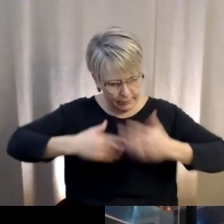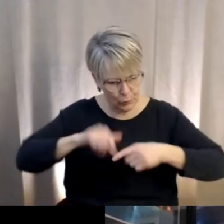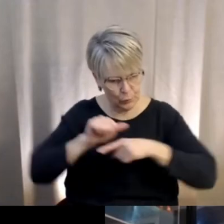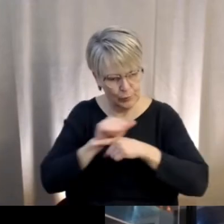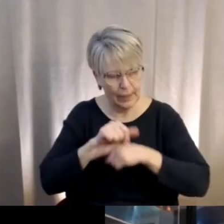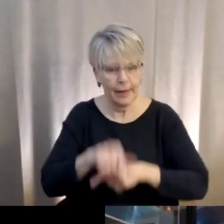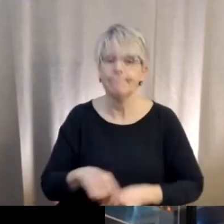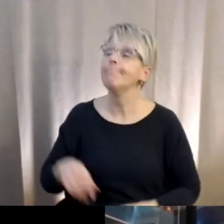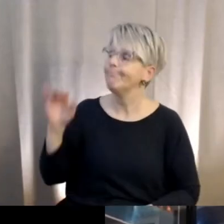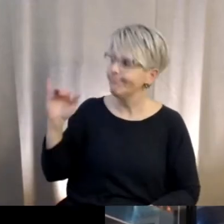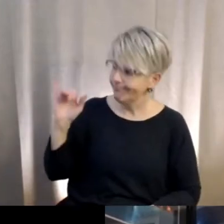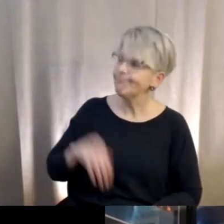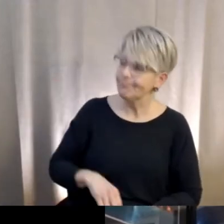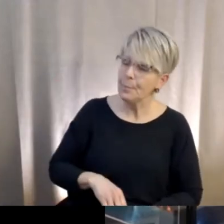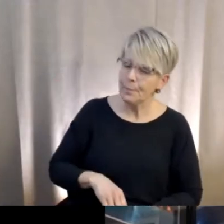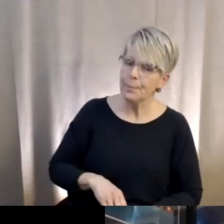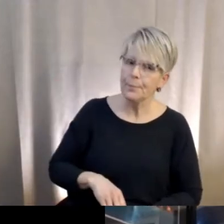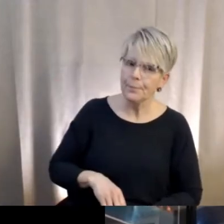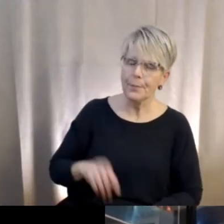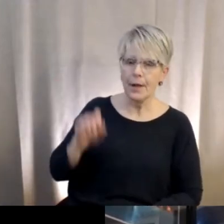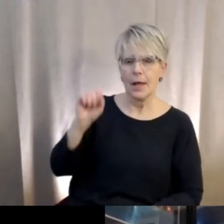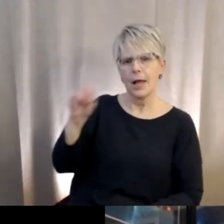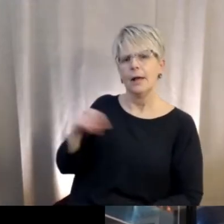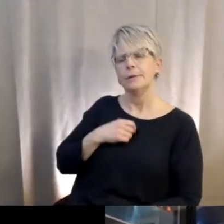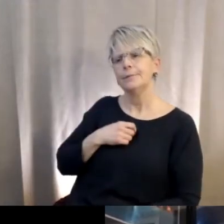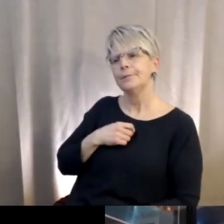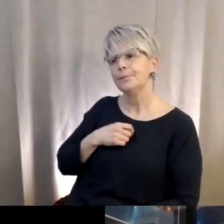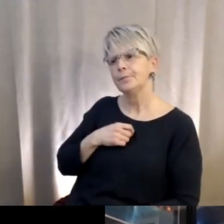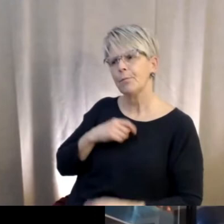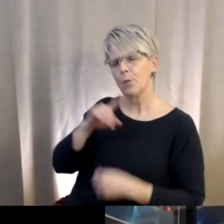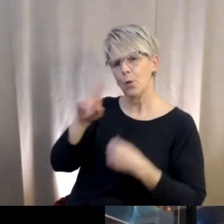Mm-hmm. Absolutely. And what do you look for when